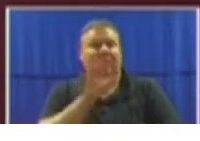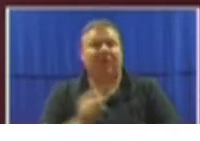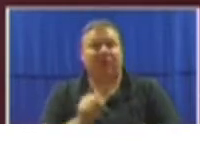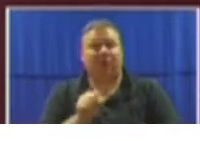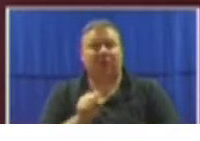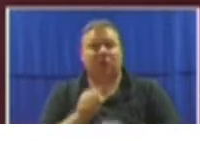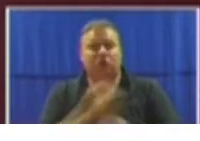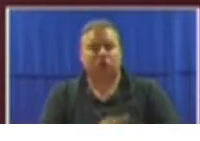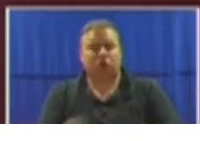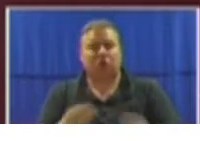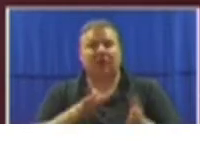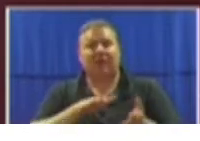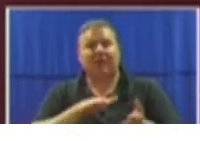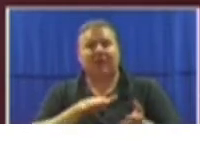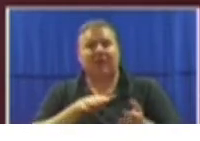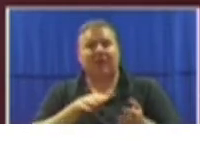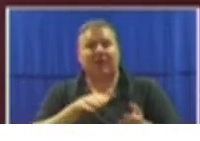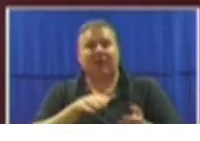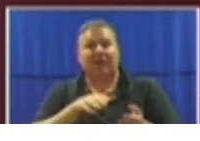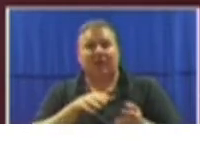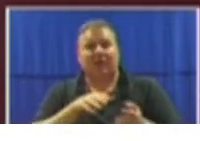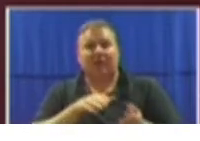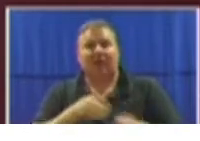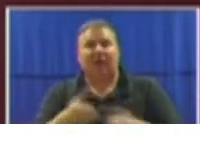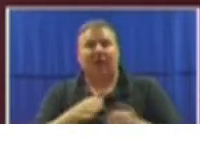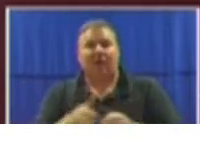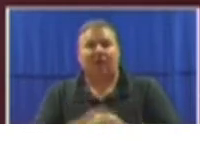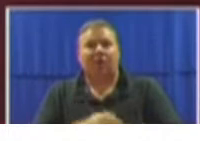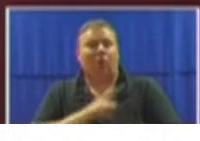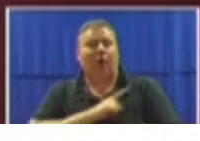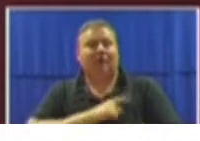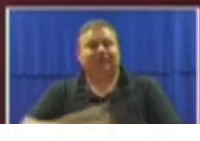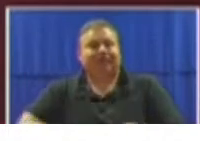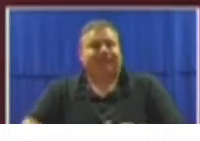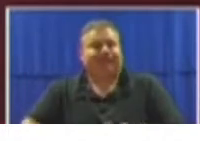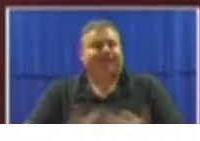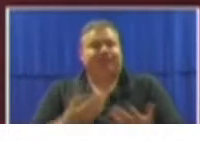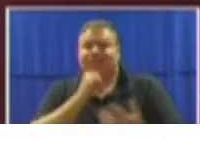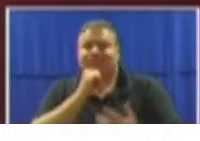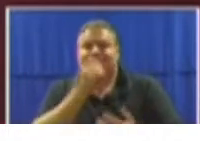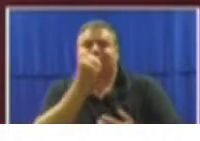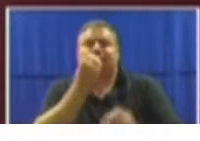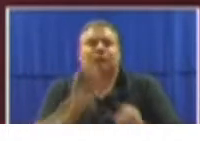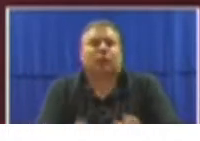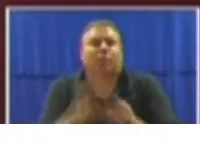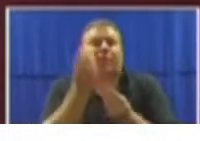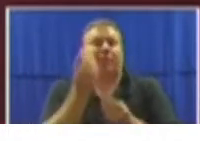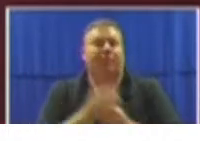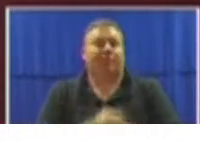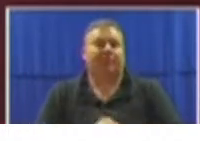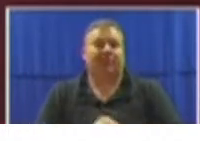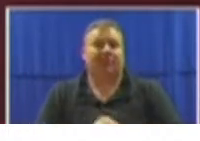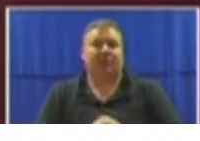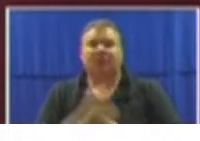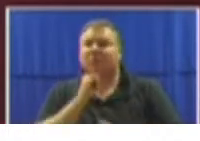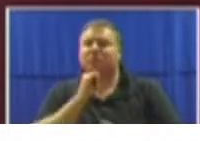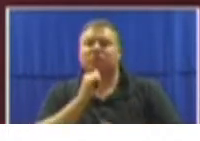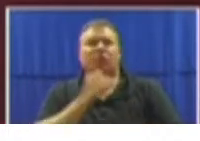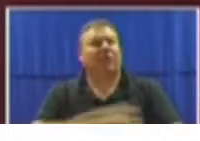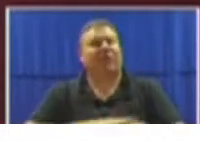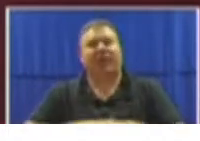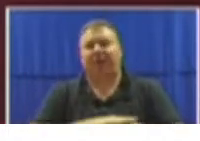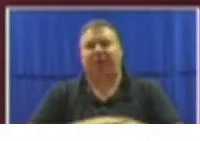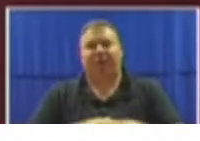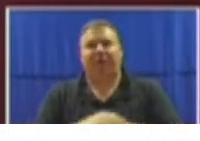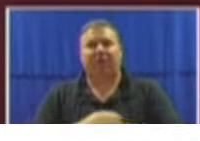each year from severe acute malnutrition. It is simply unforgivable that we